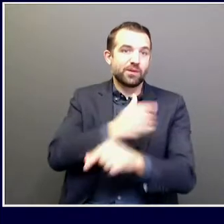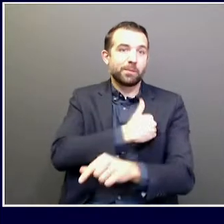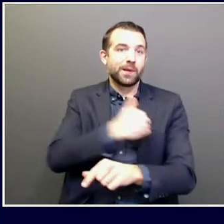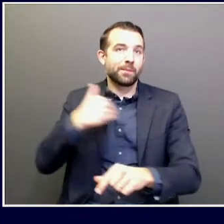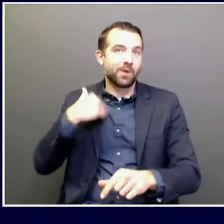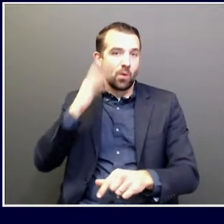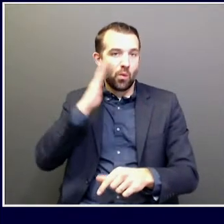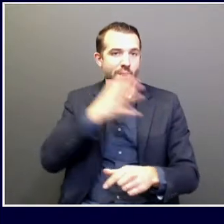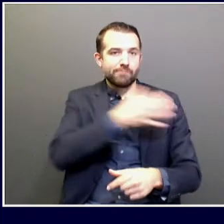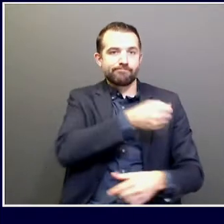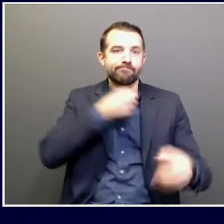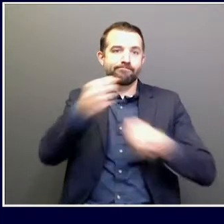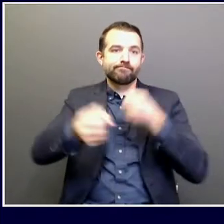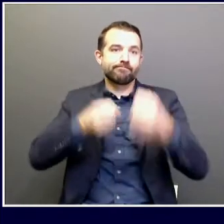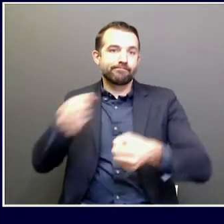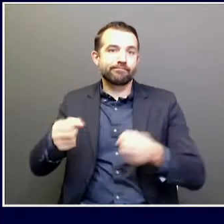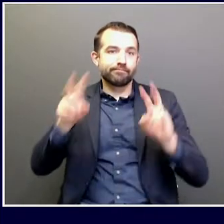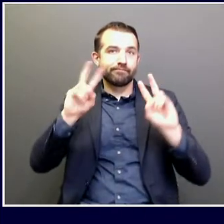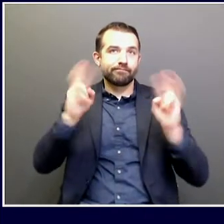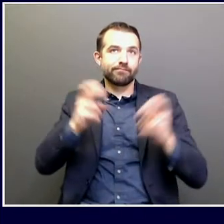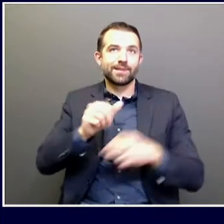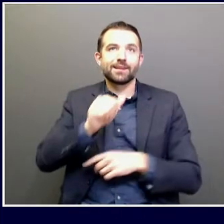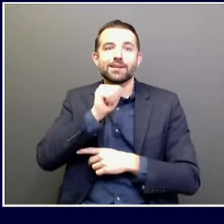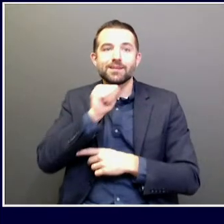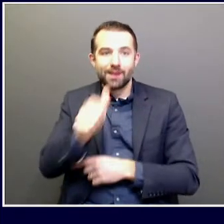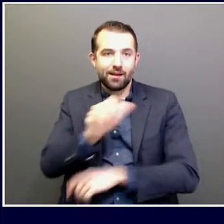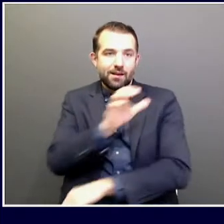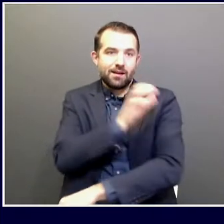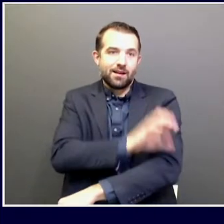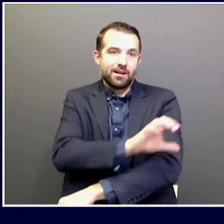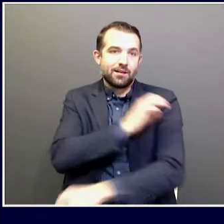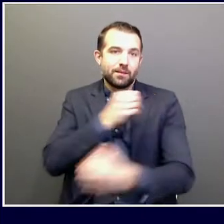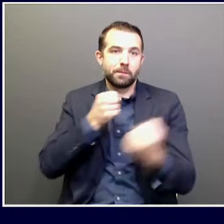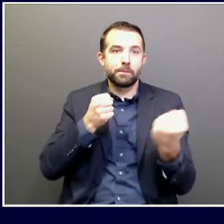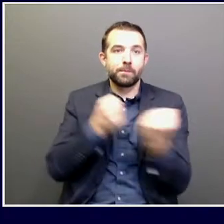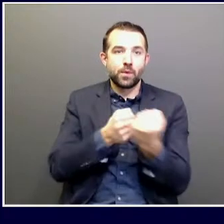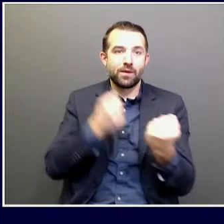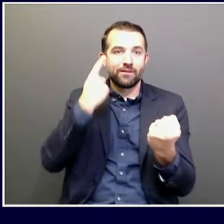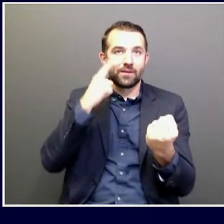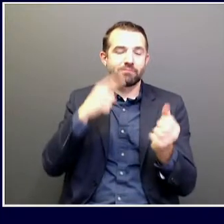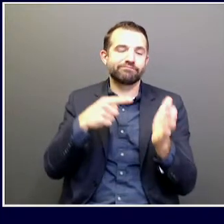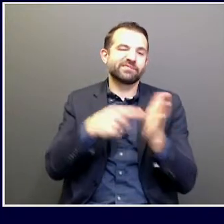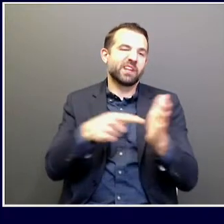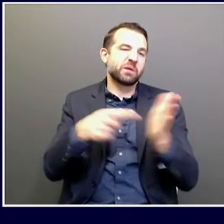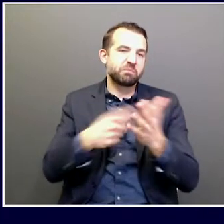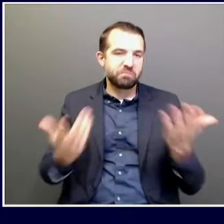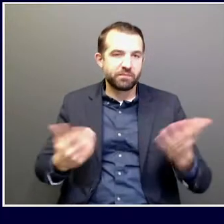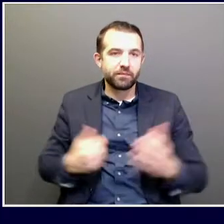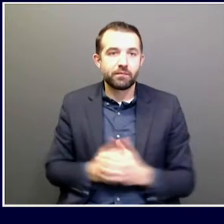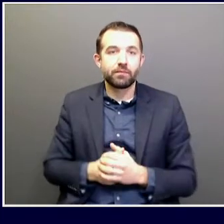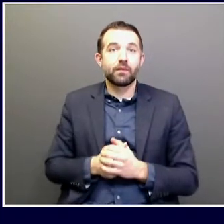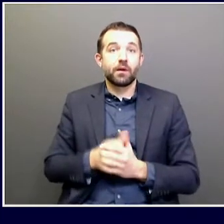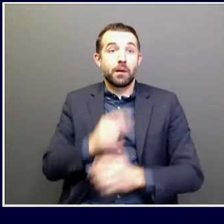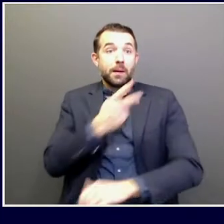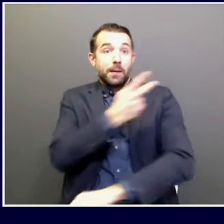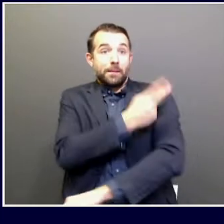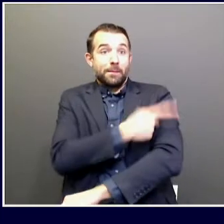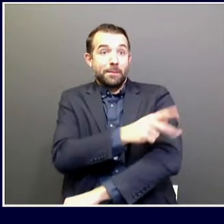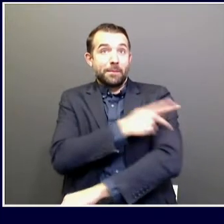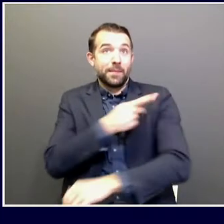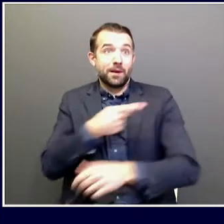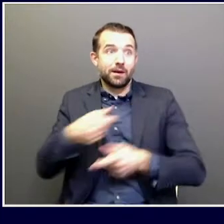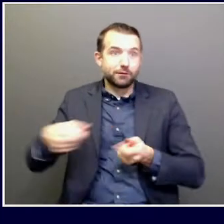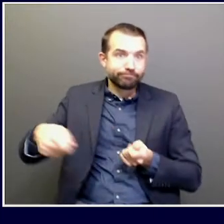like patient transport, food services, et cetera. We're deploying them to healthcare sites such as some nursing